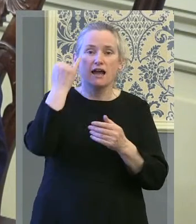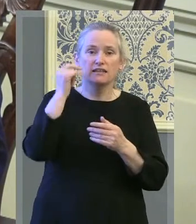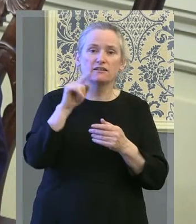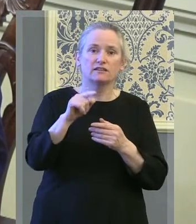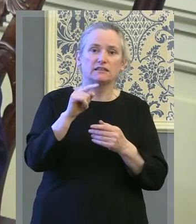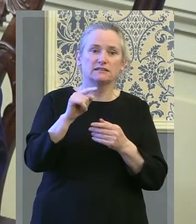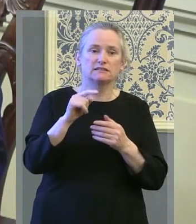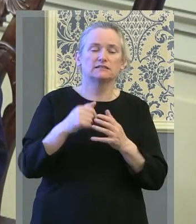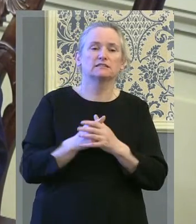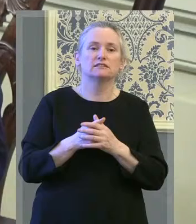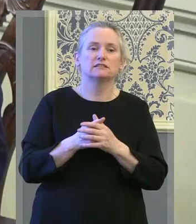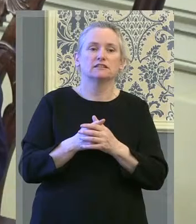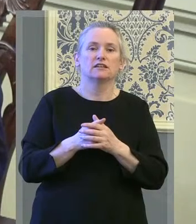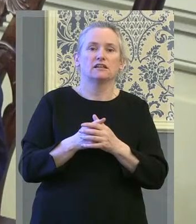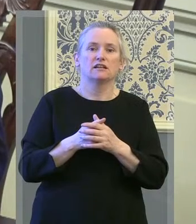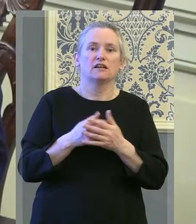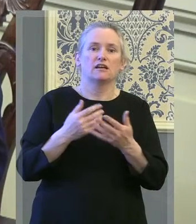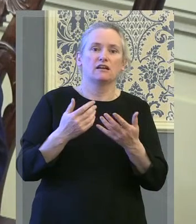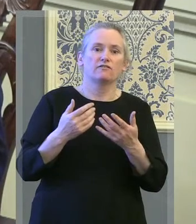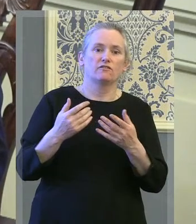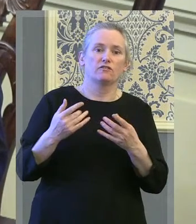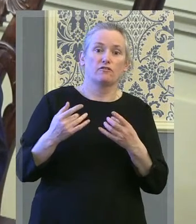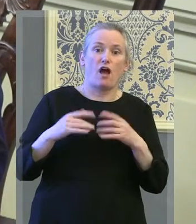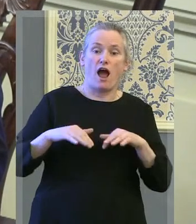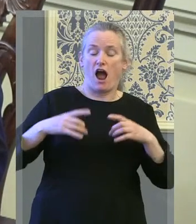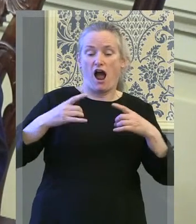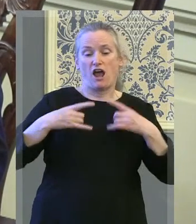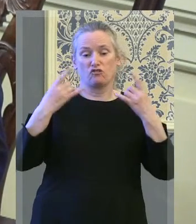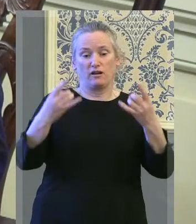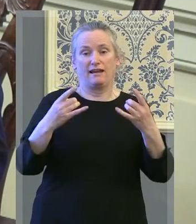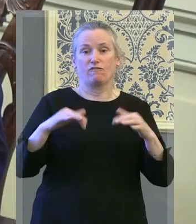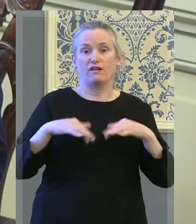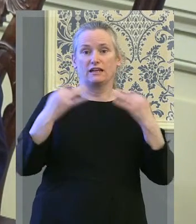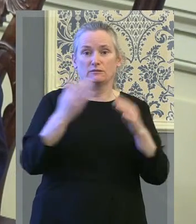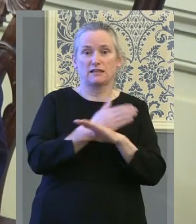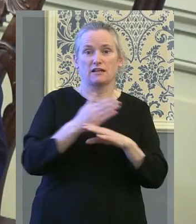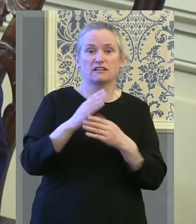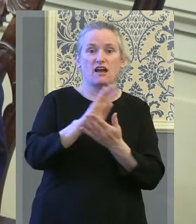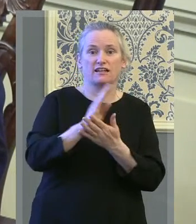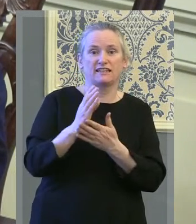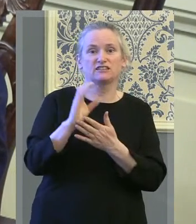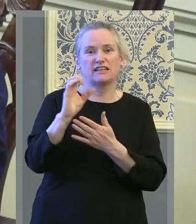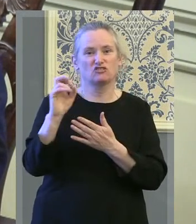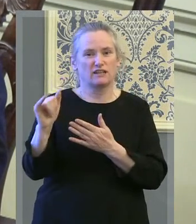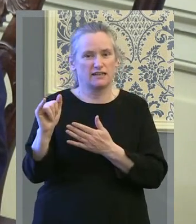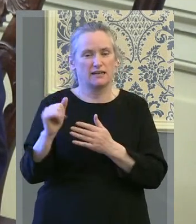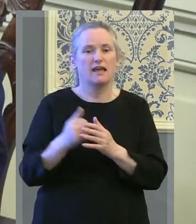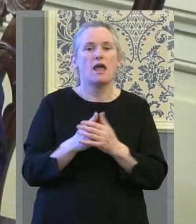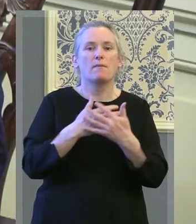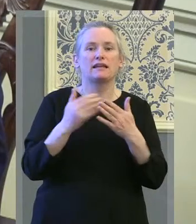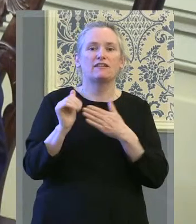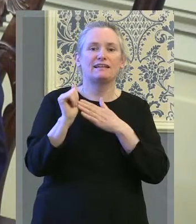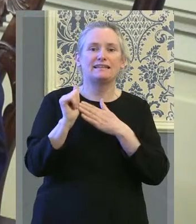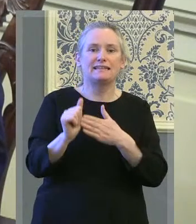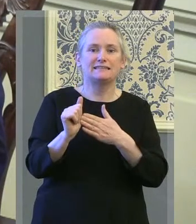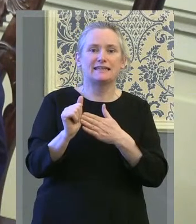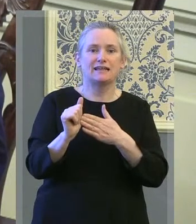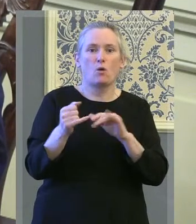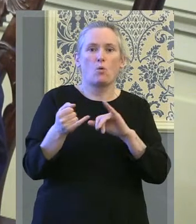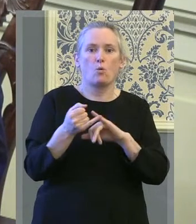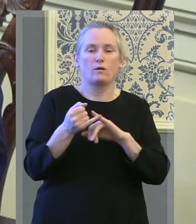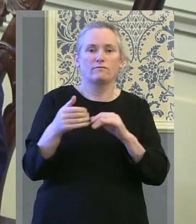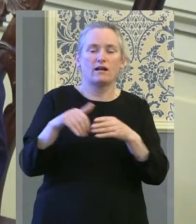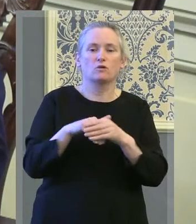conferring notable personages with the honorary freedom began in the 19th century, when many of the leading figures of the Home